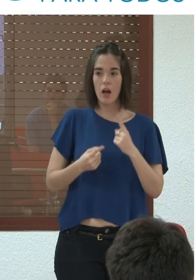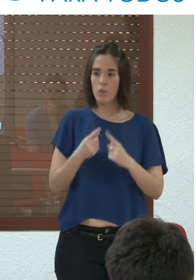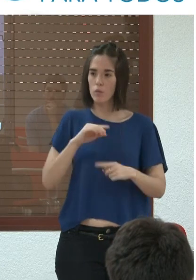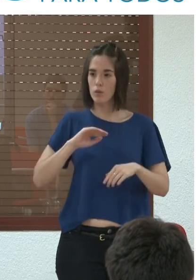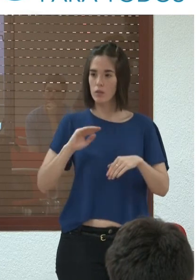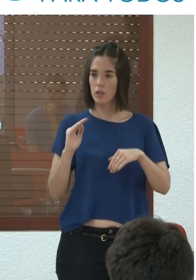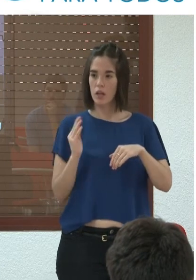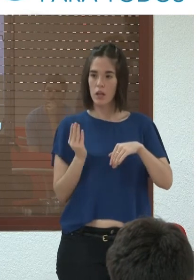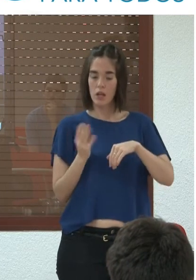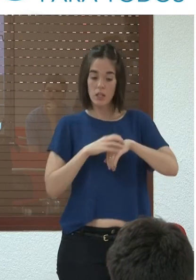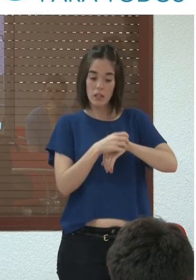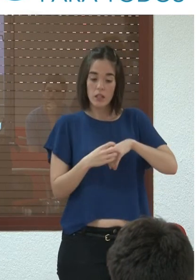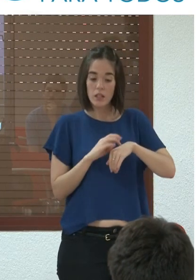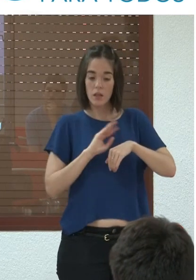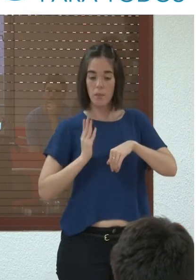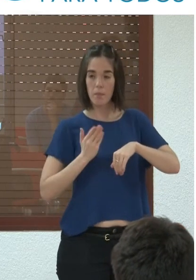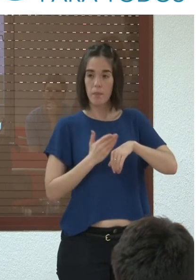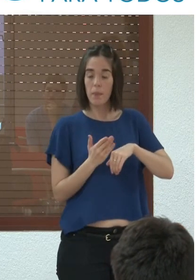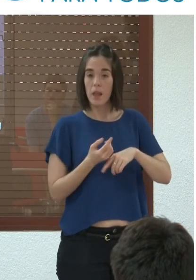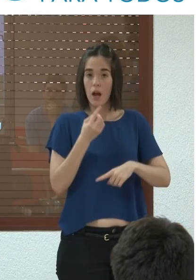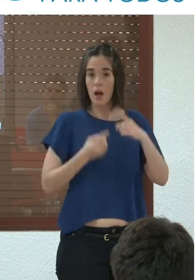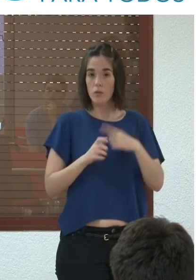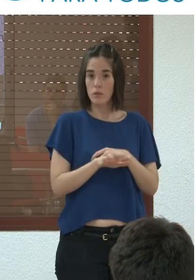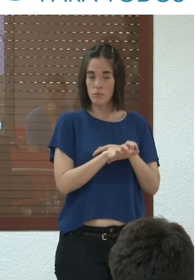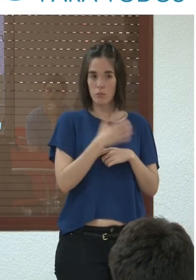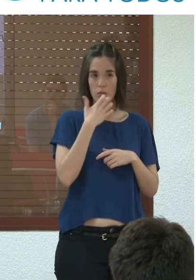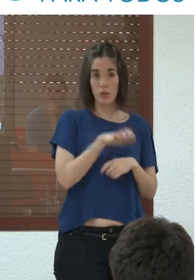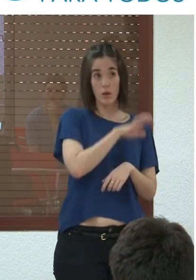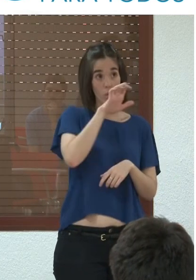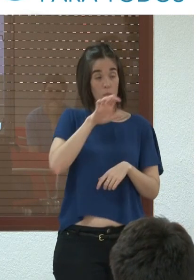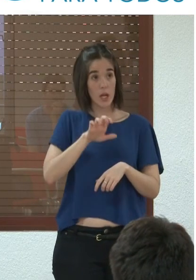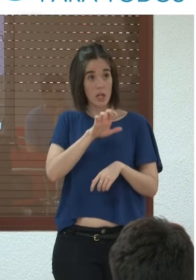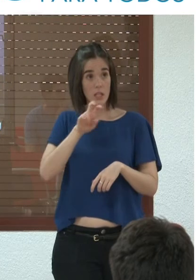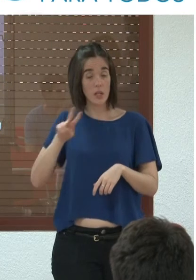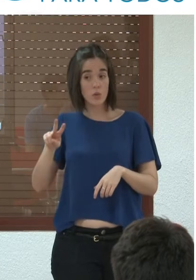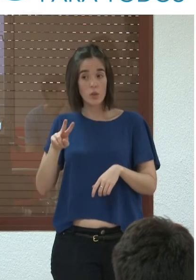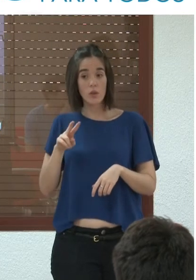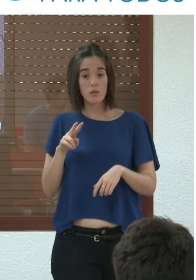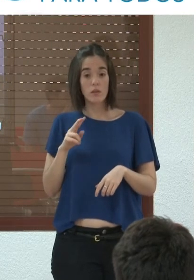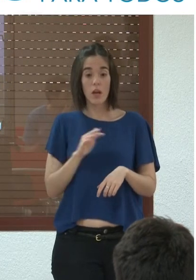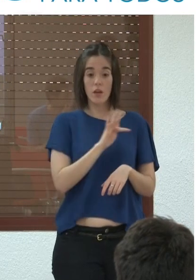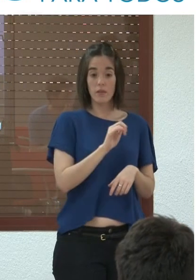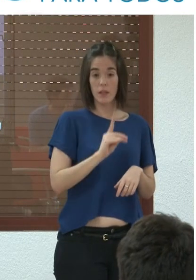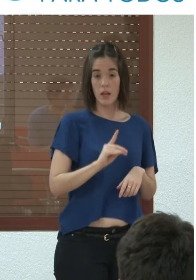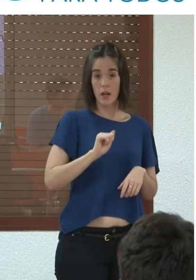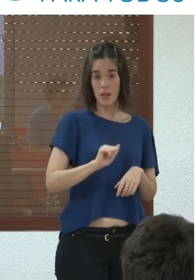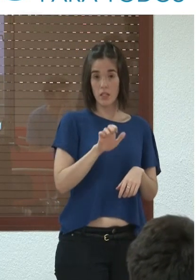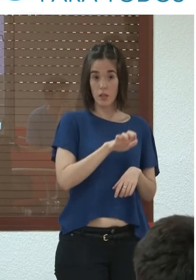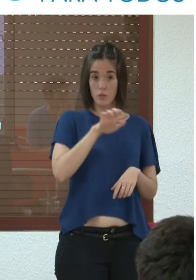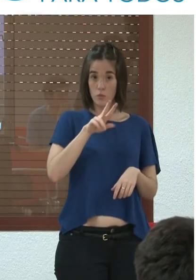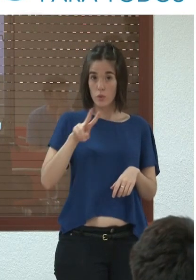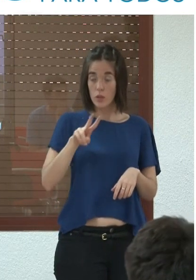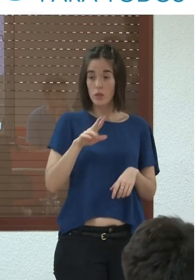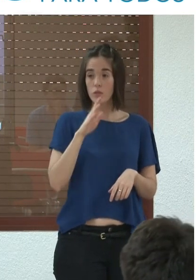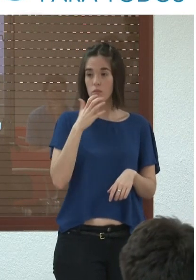We already have, this is something that I wanted to say, we already have some retina stimulators that are being marketed that have been